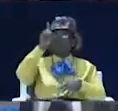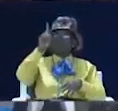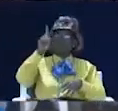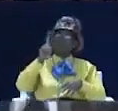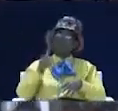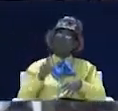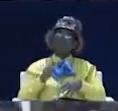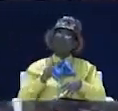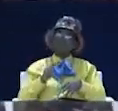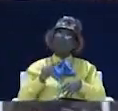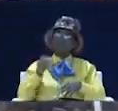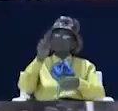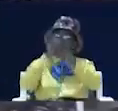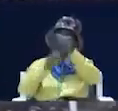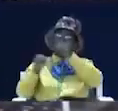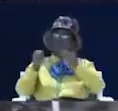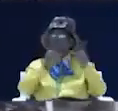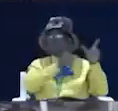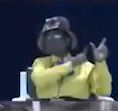Oh Lord, thank you very much.